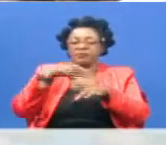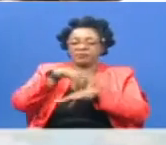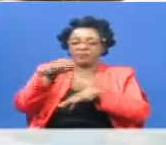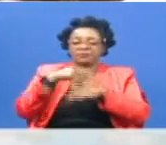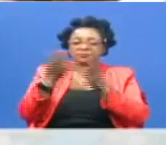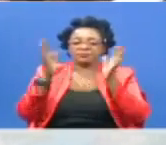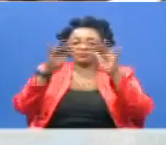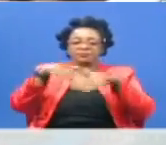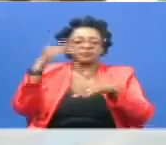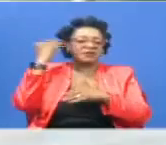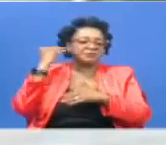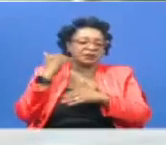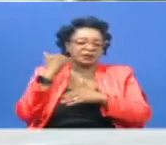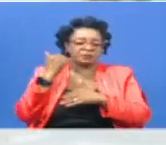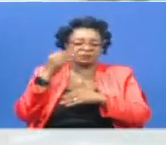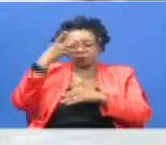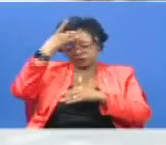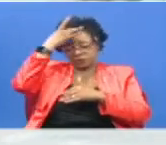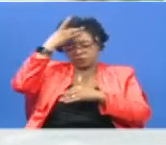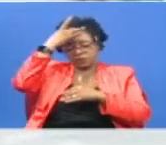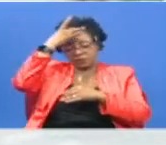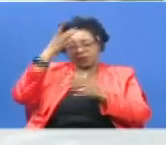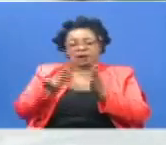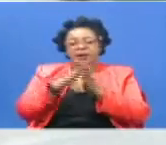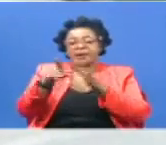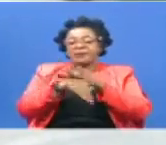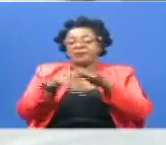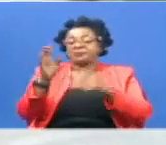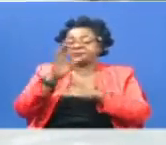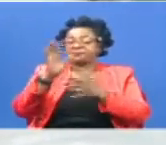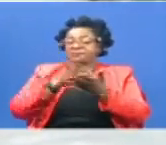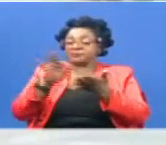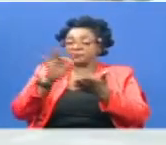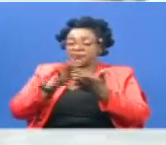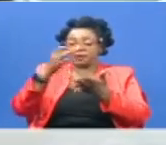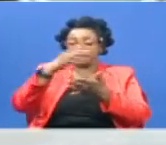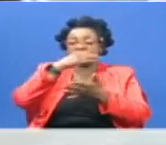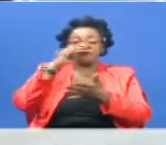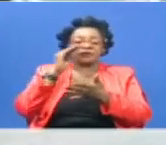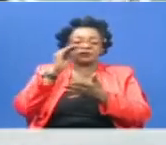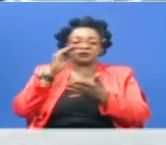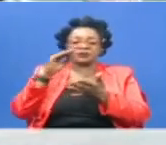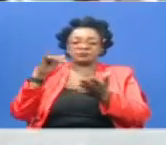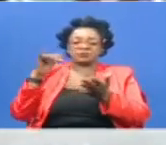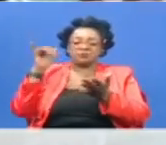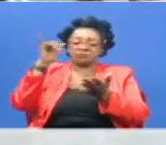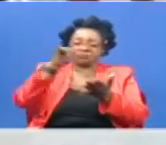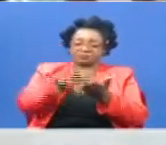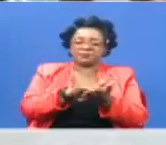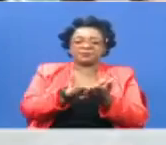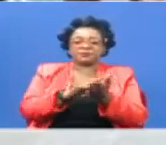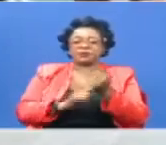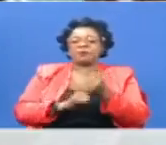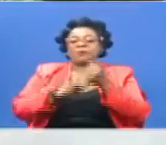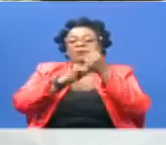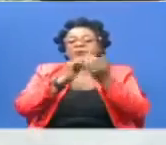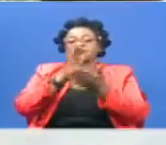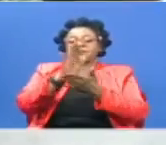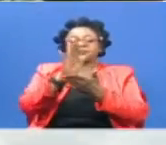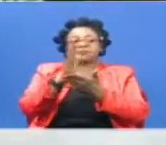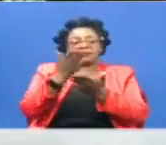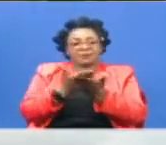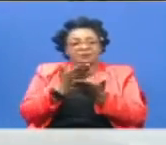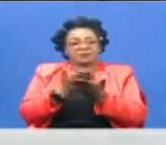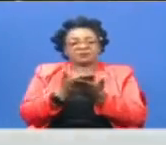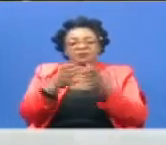Speaker Moses Wetangula and Prime Cabinet Secretary Musalia Mudavadi landed in the county to drum up support for his bid. The